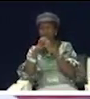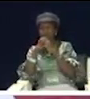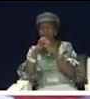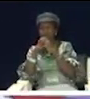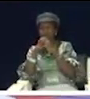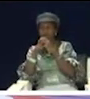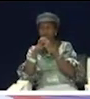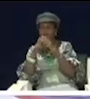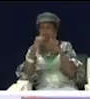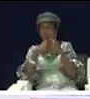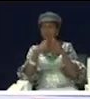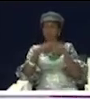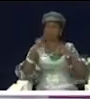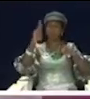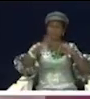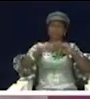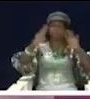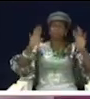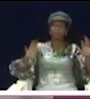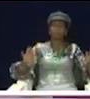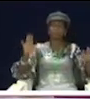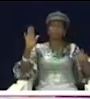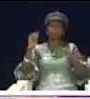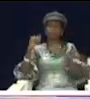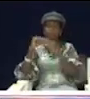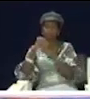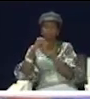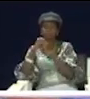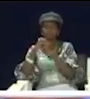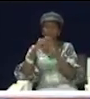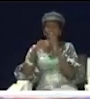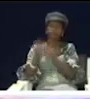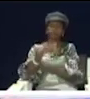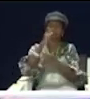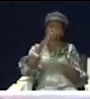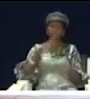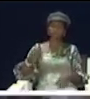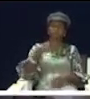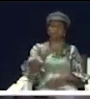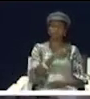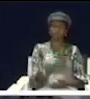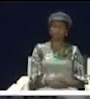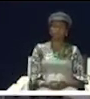And then you may please be seated. God bless you.